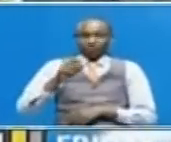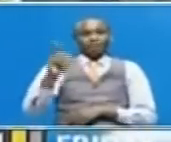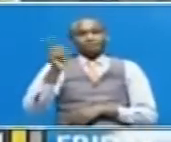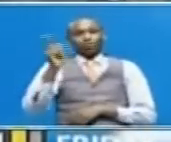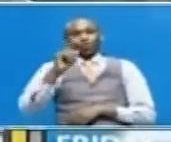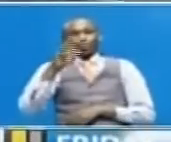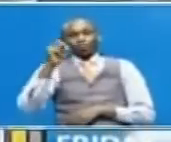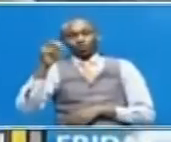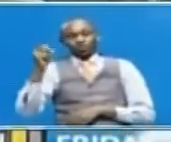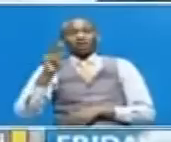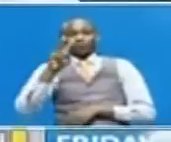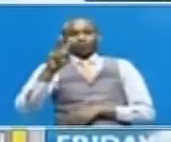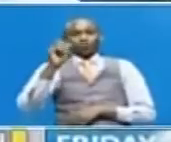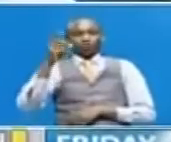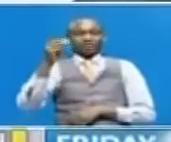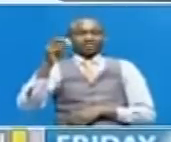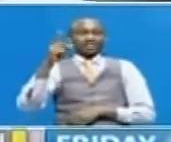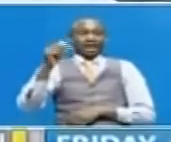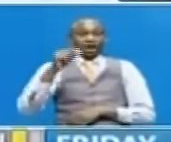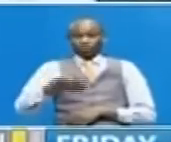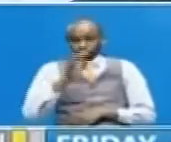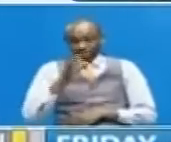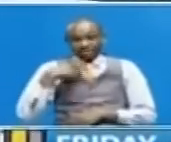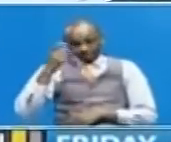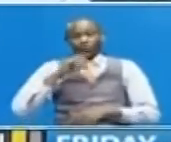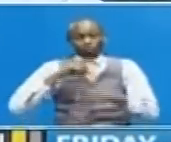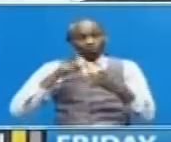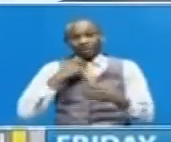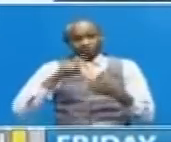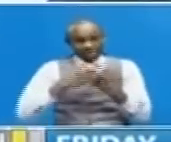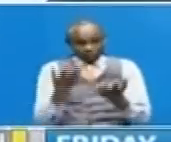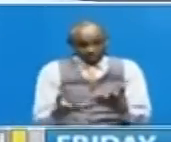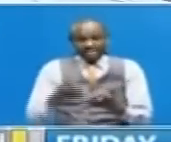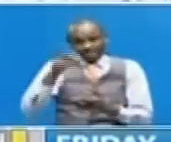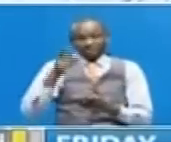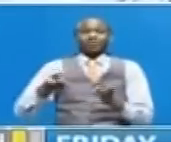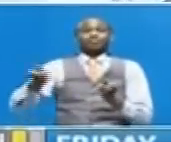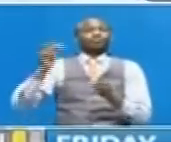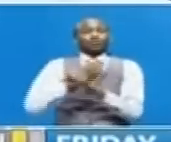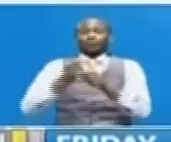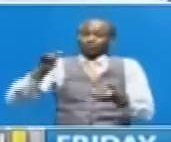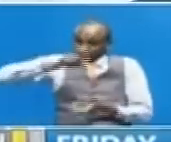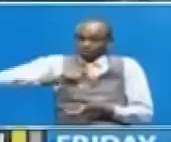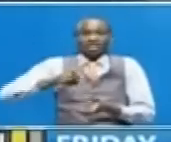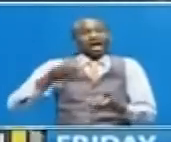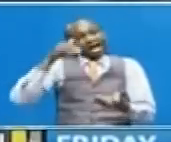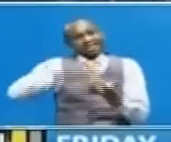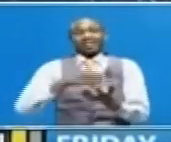Vodka, recently invested in a new bottling line that introduced non-refillable caps to guard against the